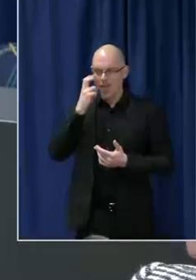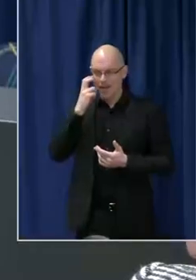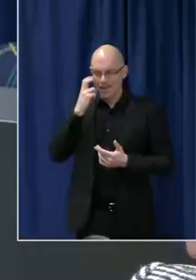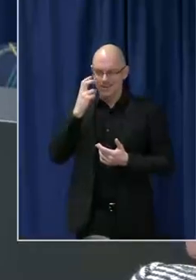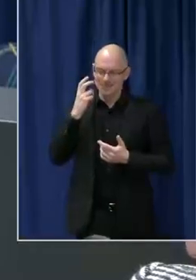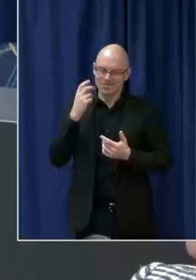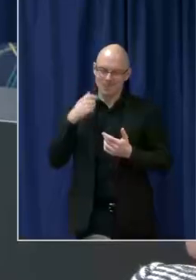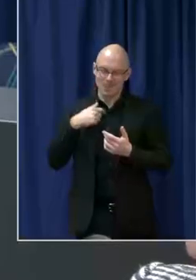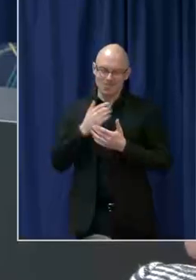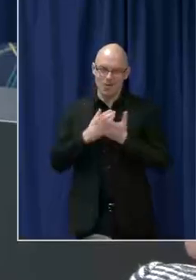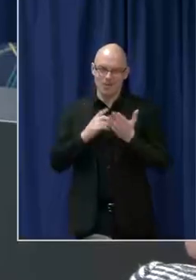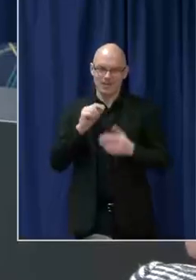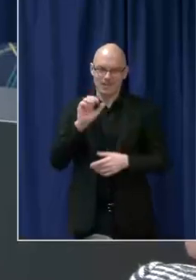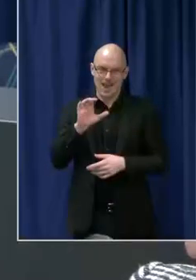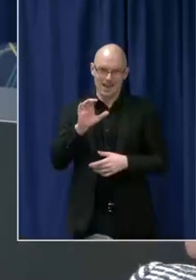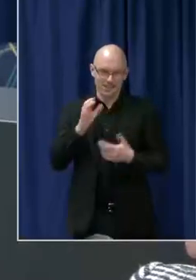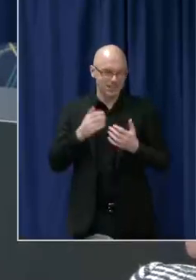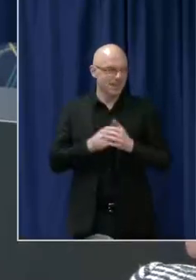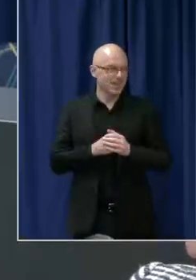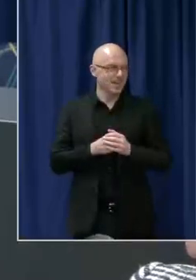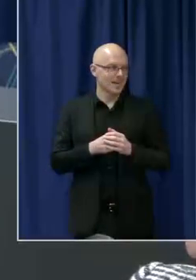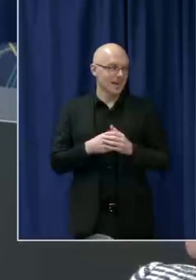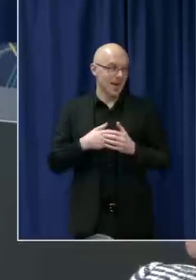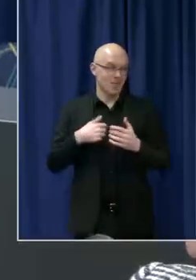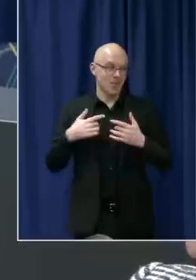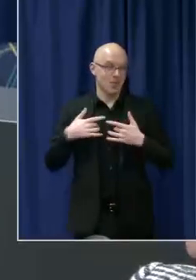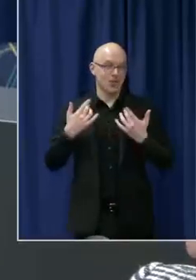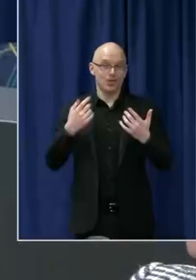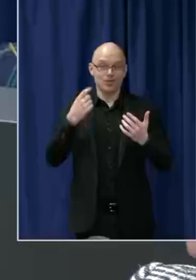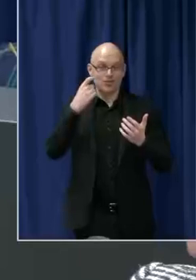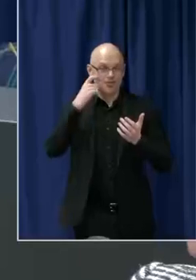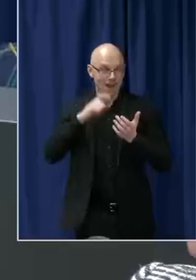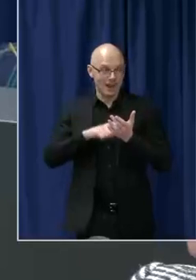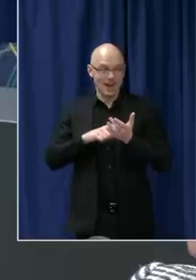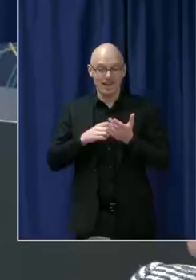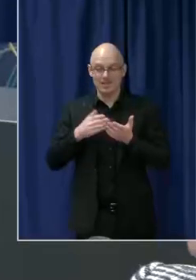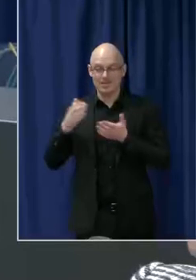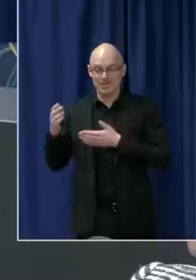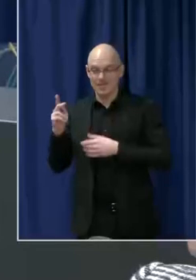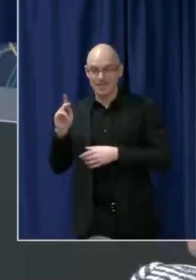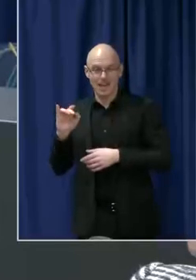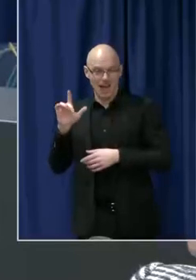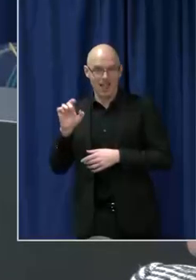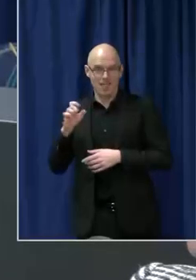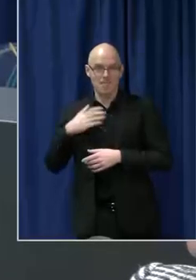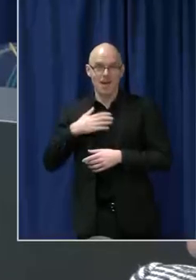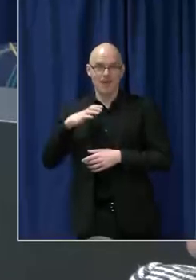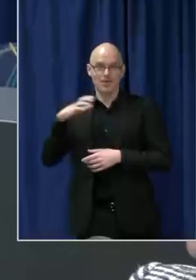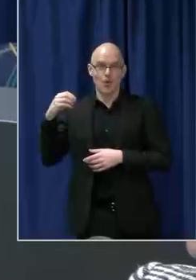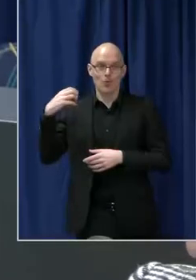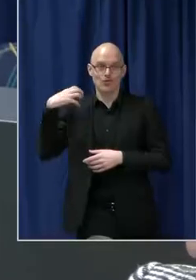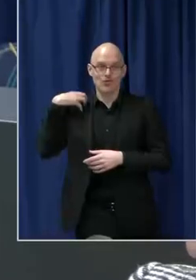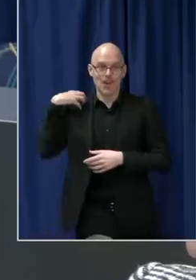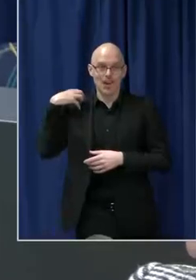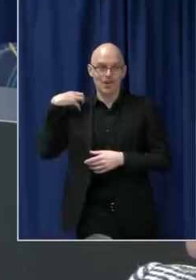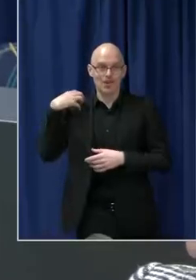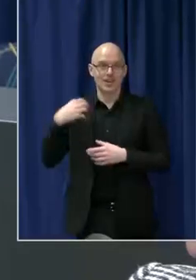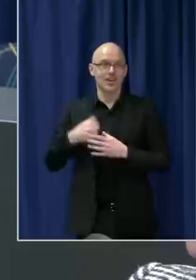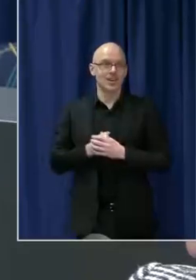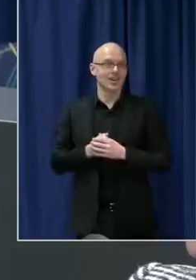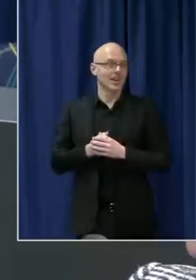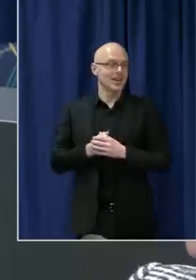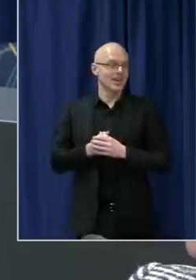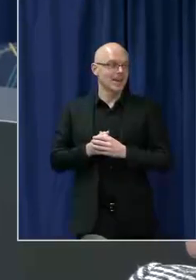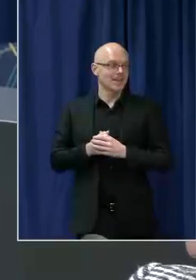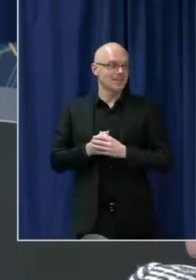DAC. And I'm pleased to recognize Kyle, my co-chair, for